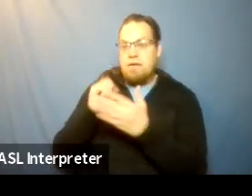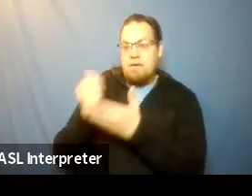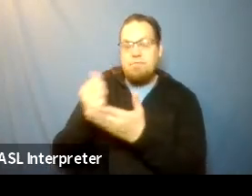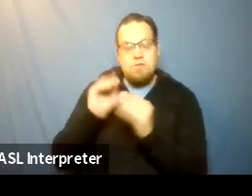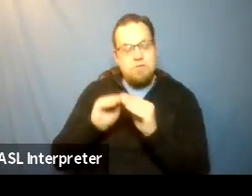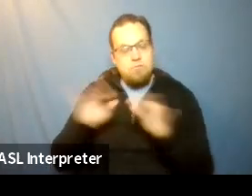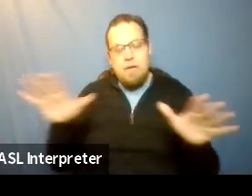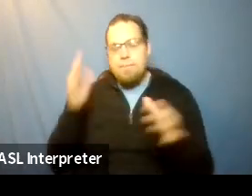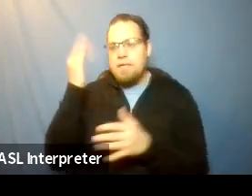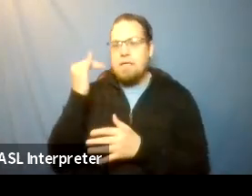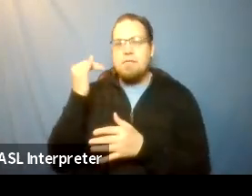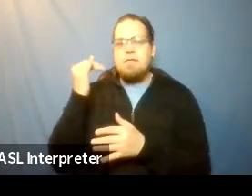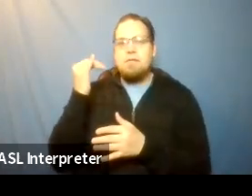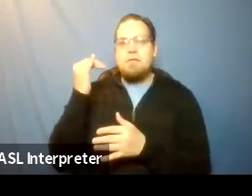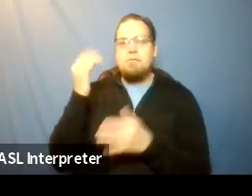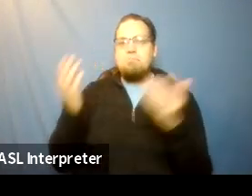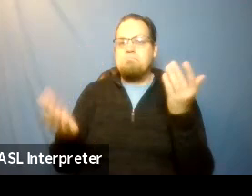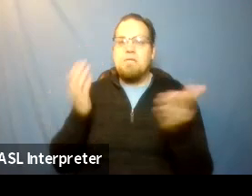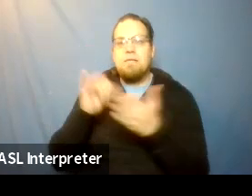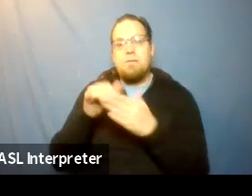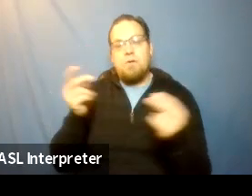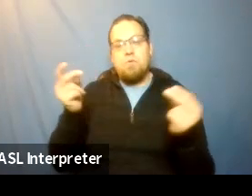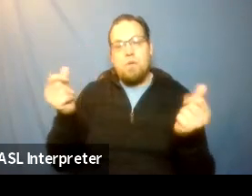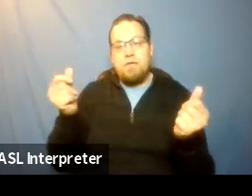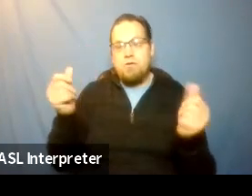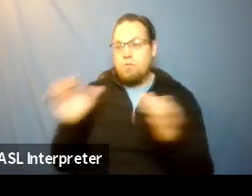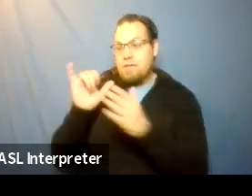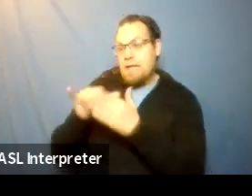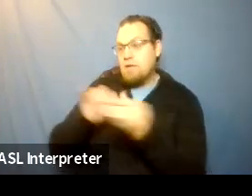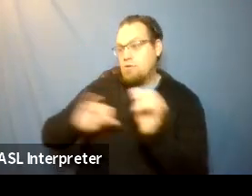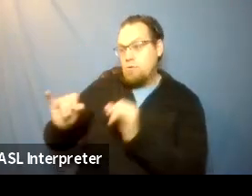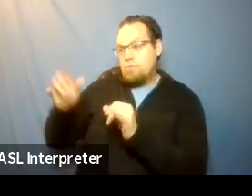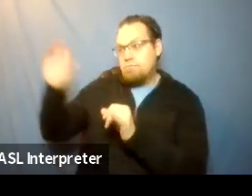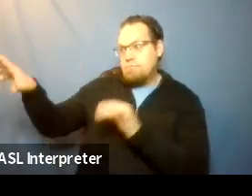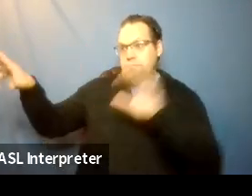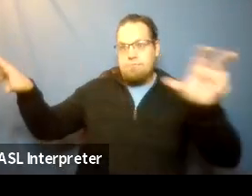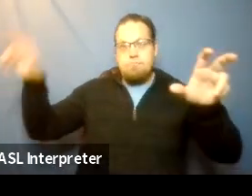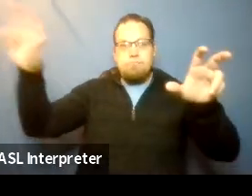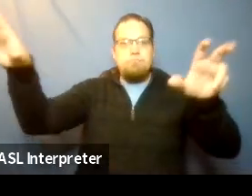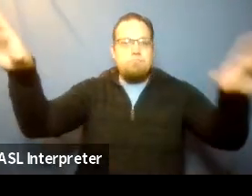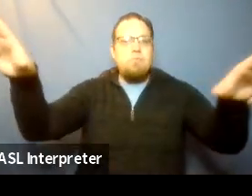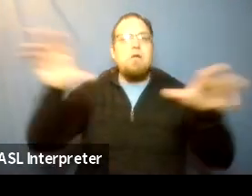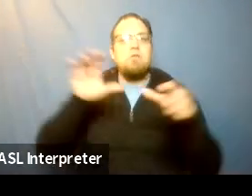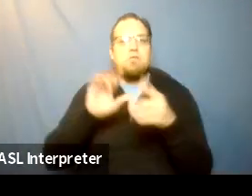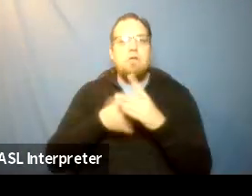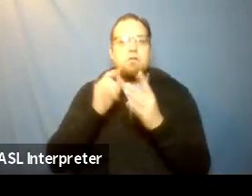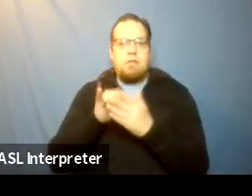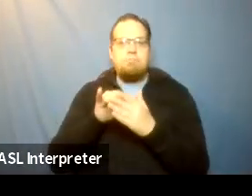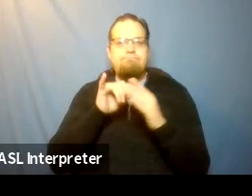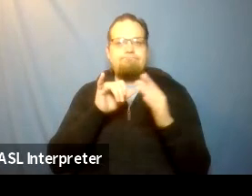because it just might be as quick to go that route as well, to start that process of getting that question answered.